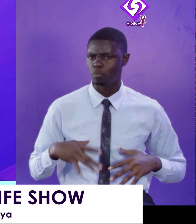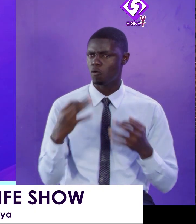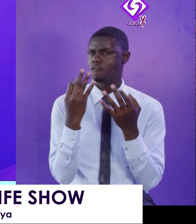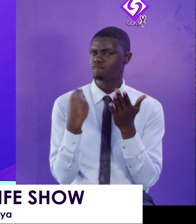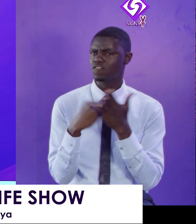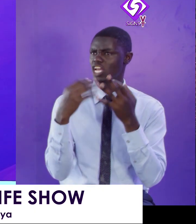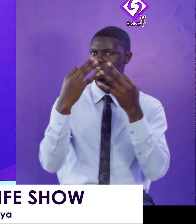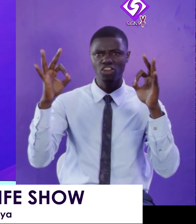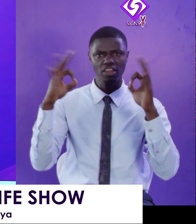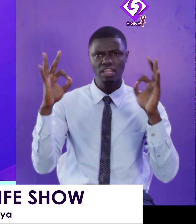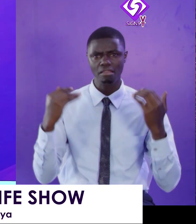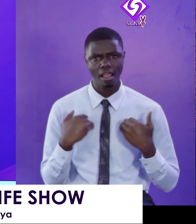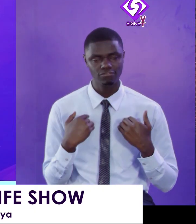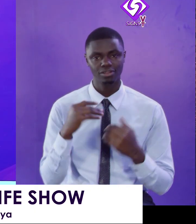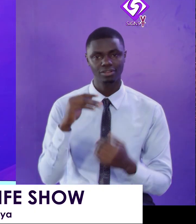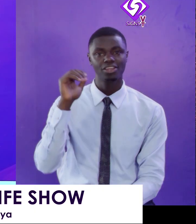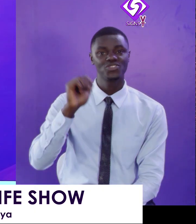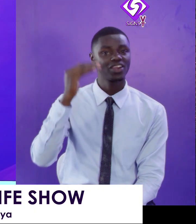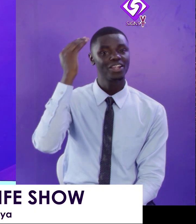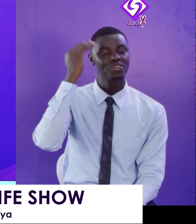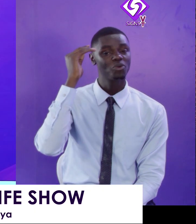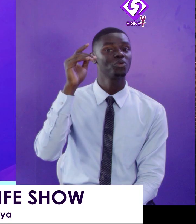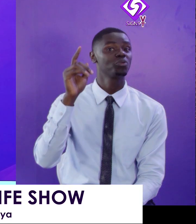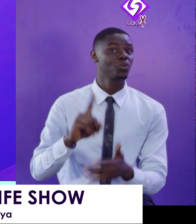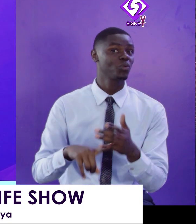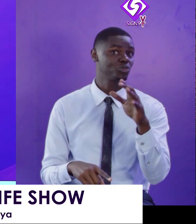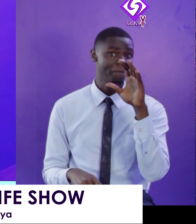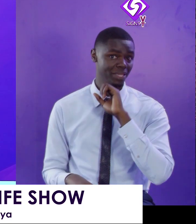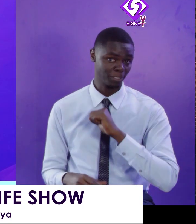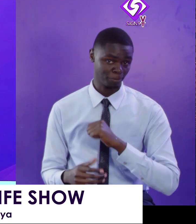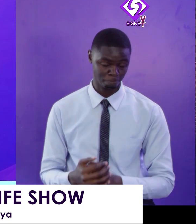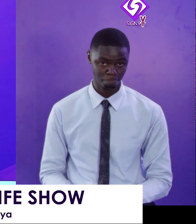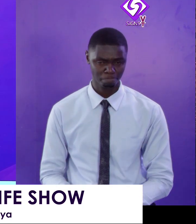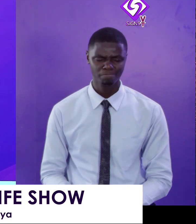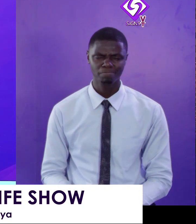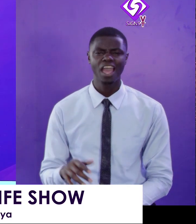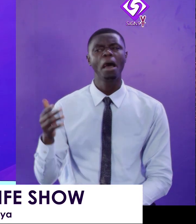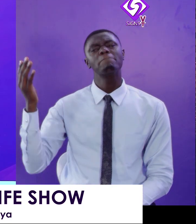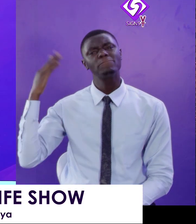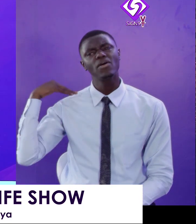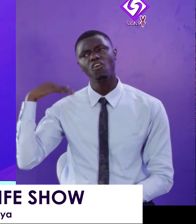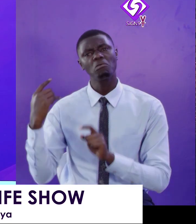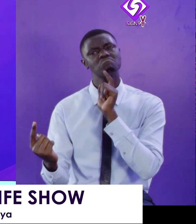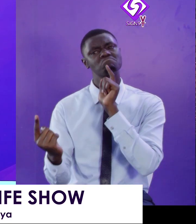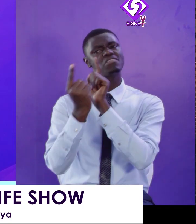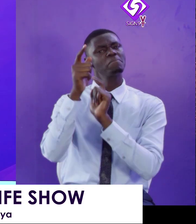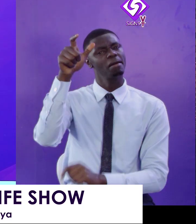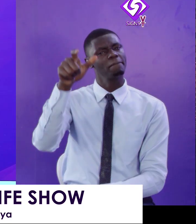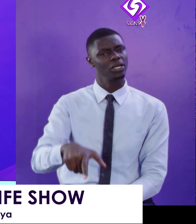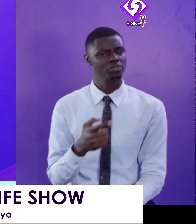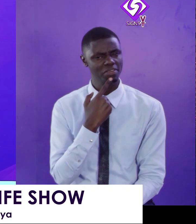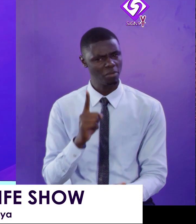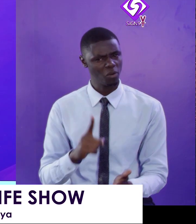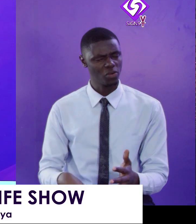you may discover what you're missing. I heard someone say, ignorance is